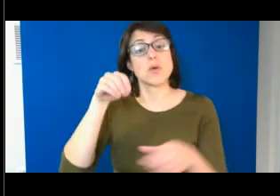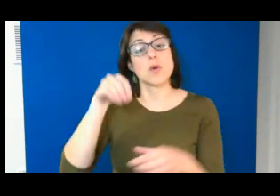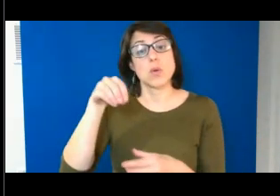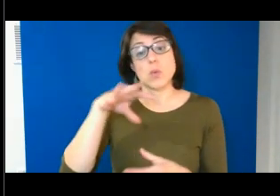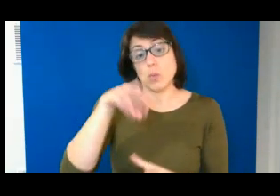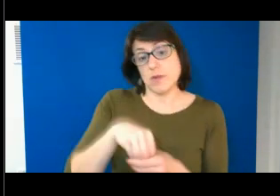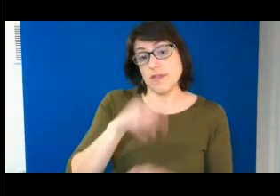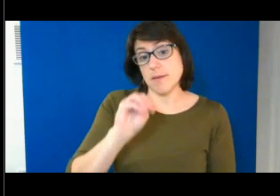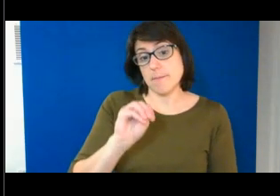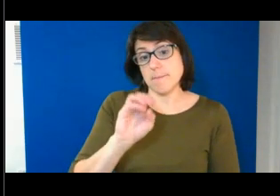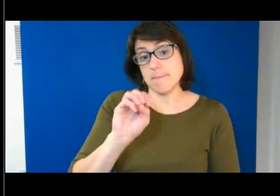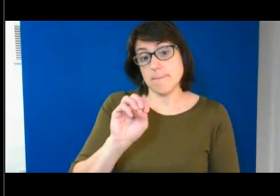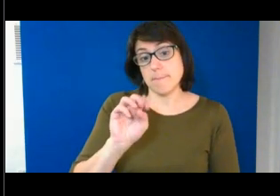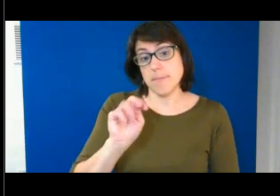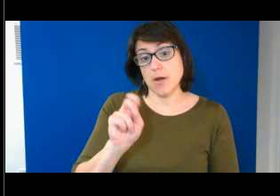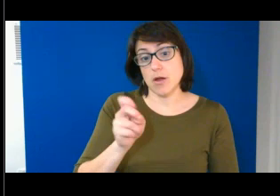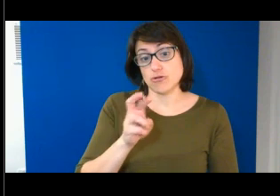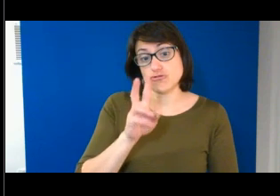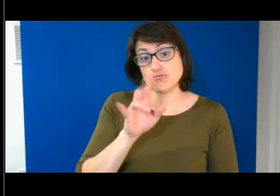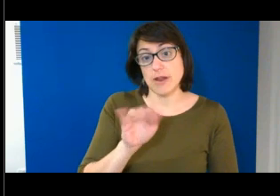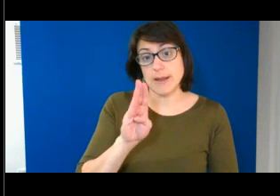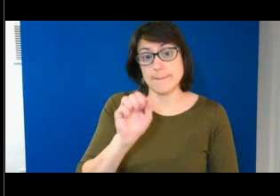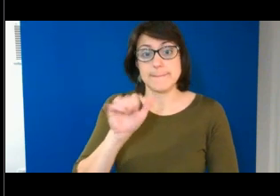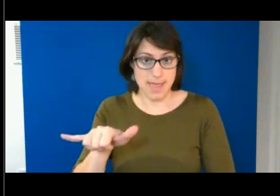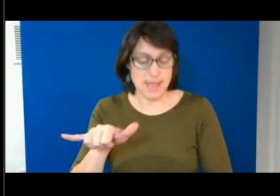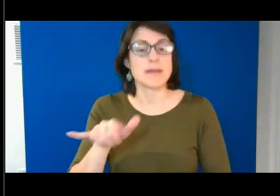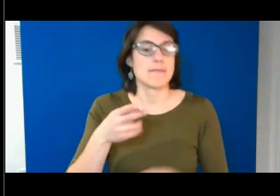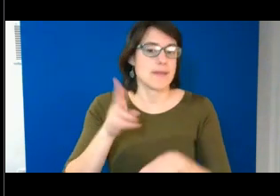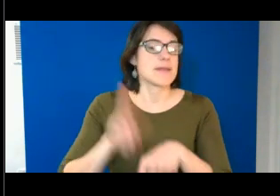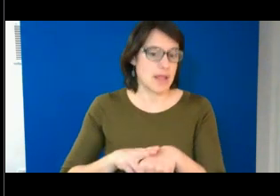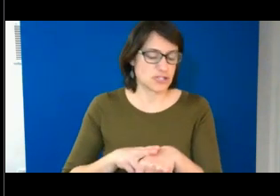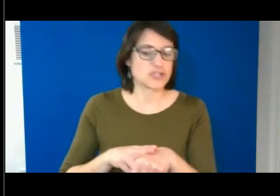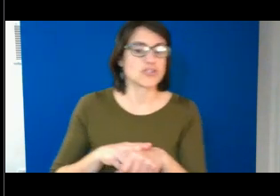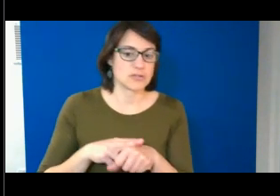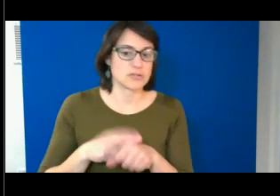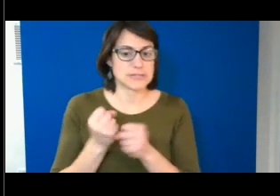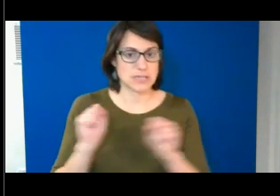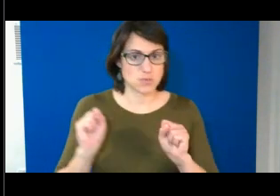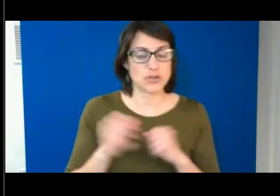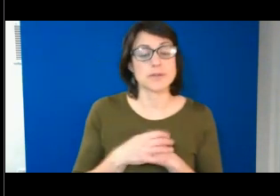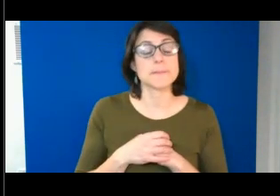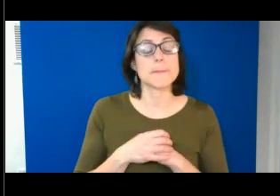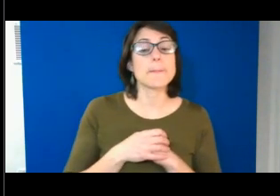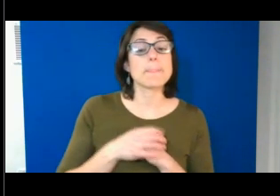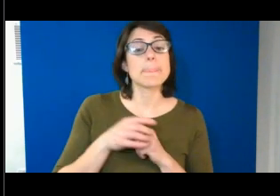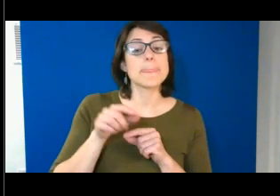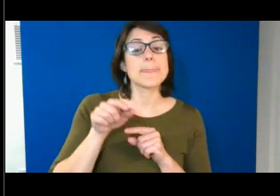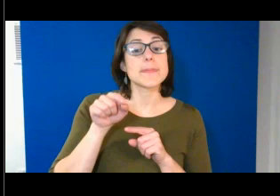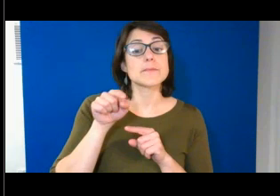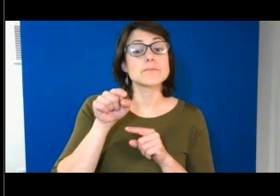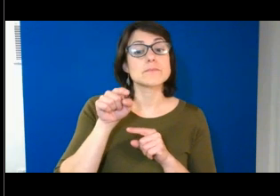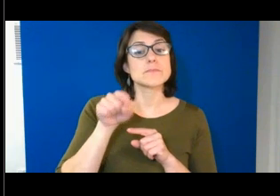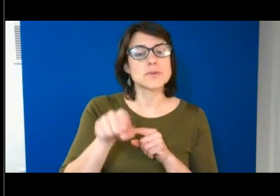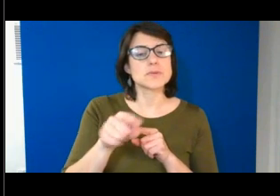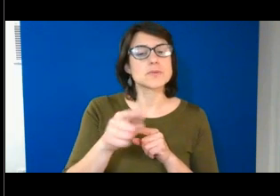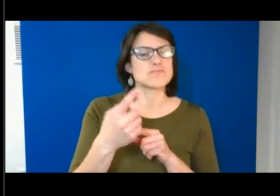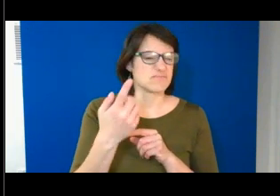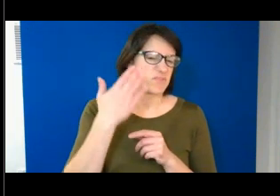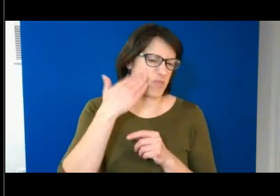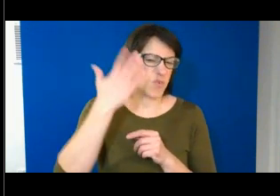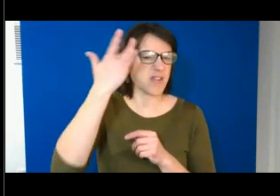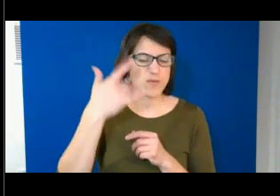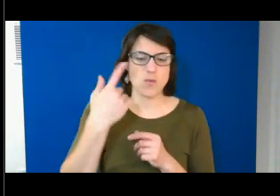Sanctuary will look like. One of the things that you shall understand about California is that it's one of the most dominant ag states and a